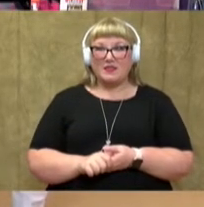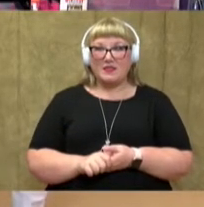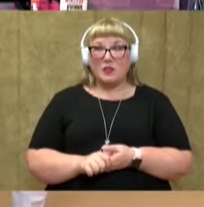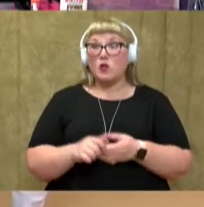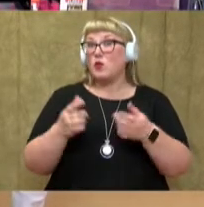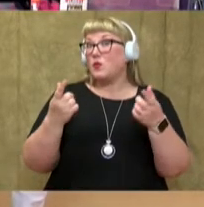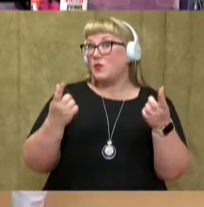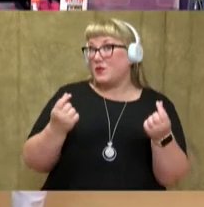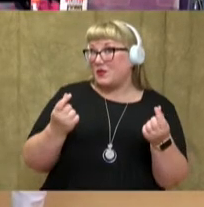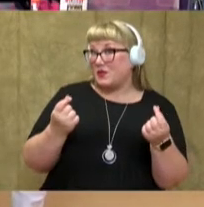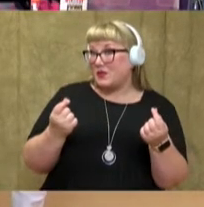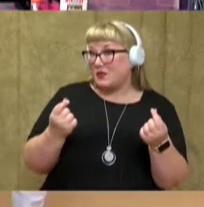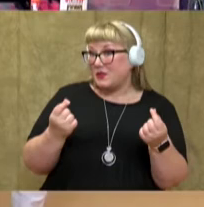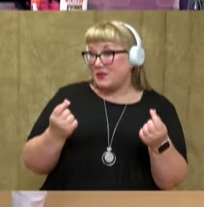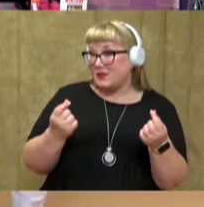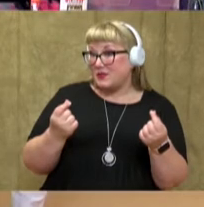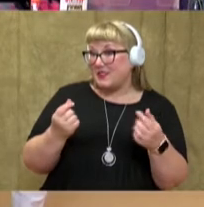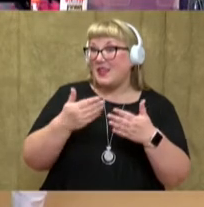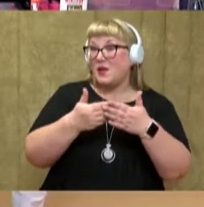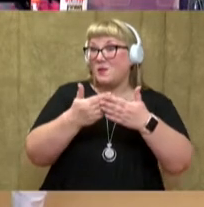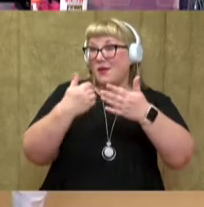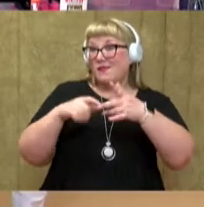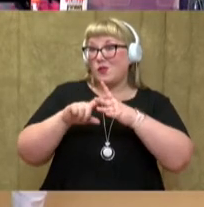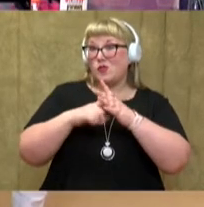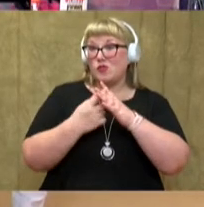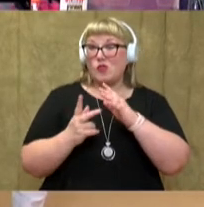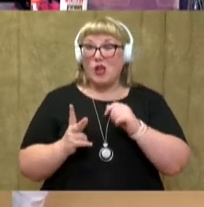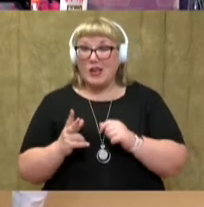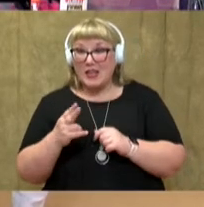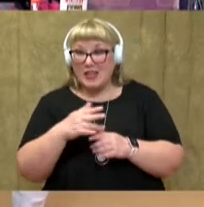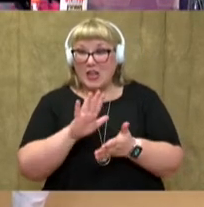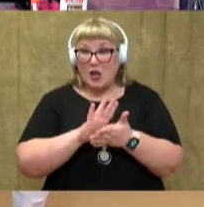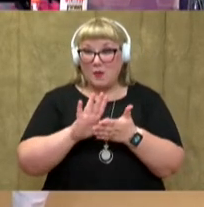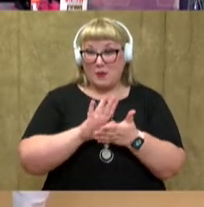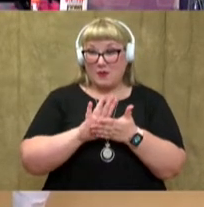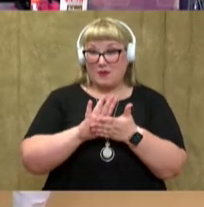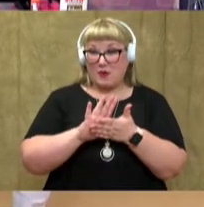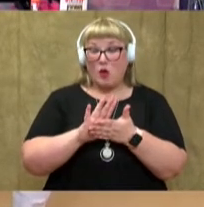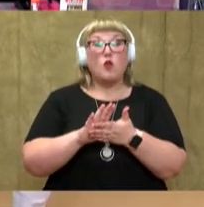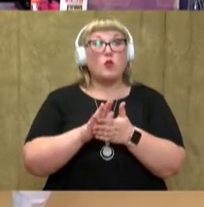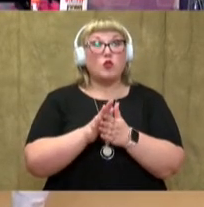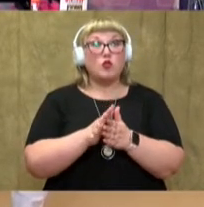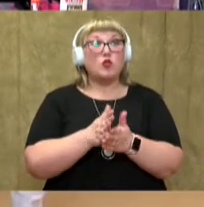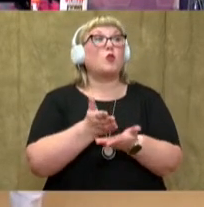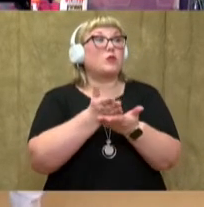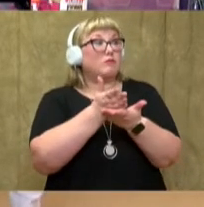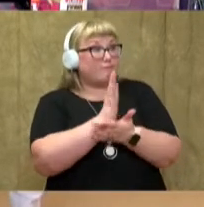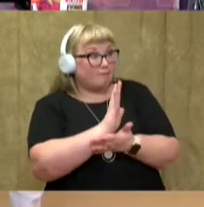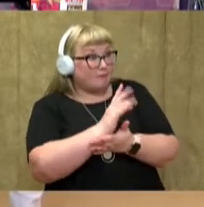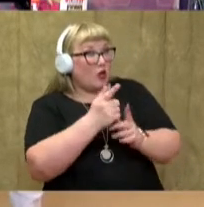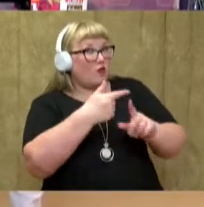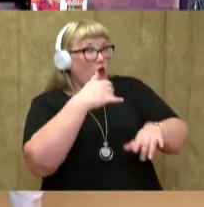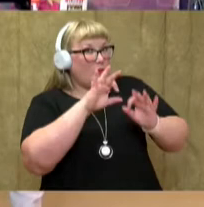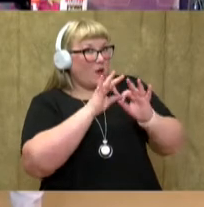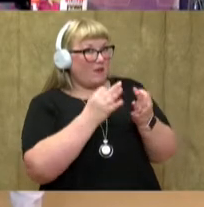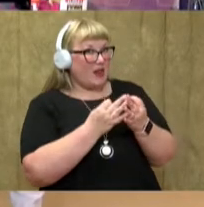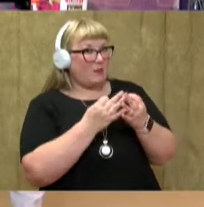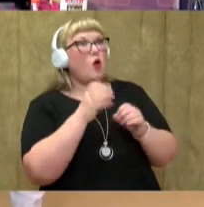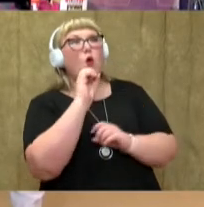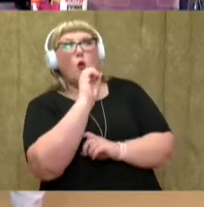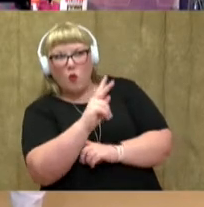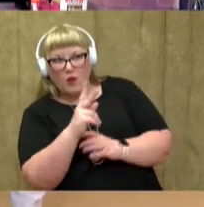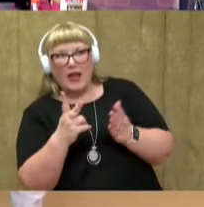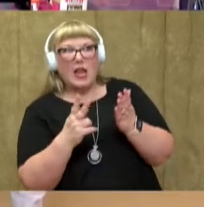what I want you to do before you start cutting up paper is I want you to get permission from your family that it's okay to cut up these magazines